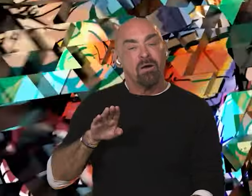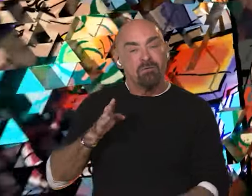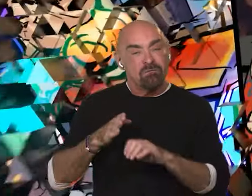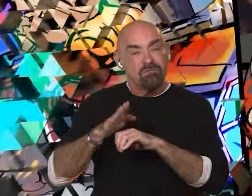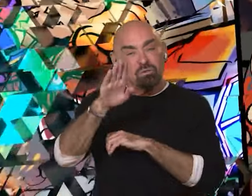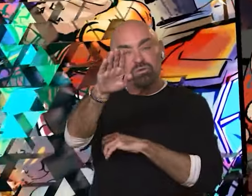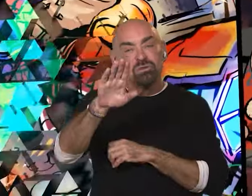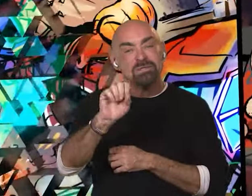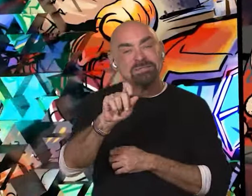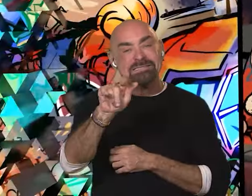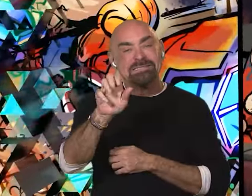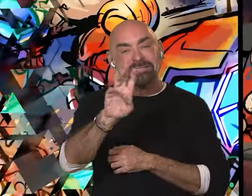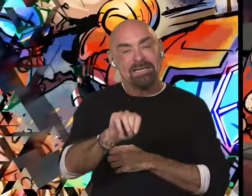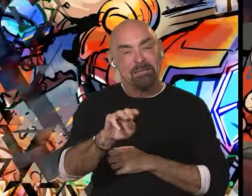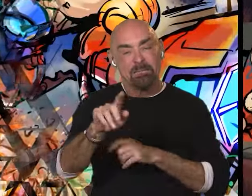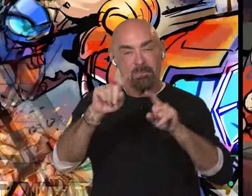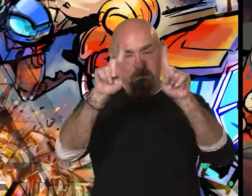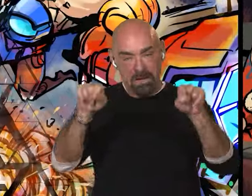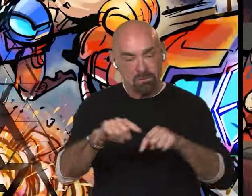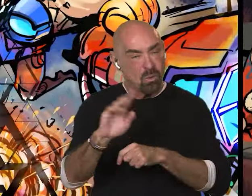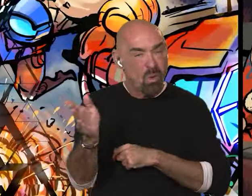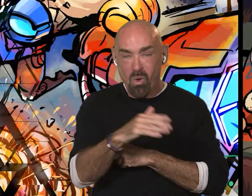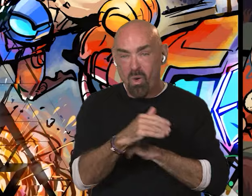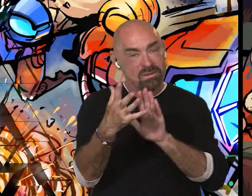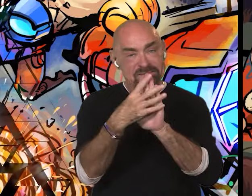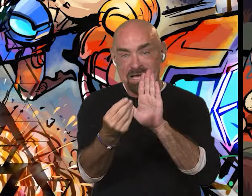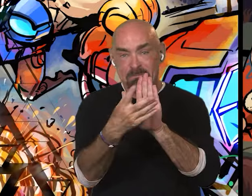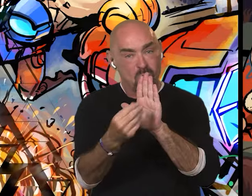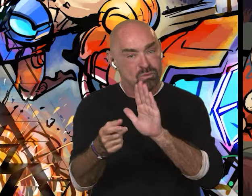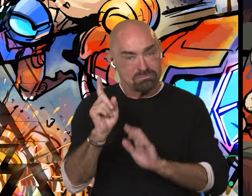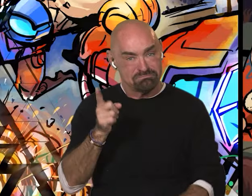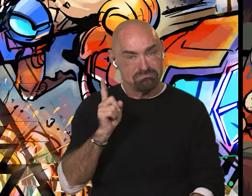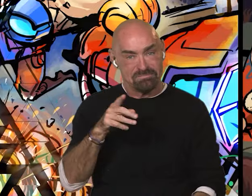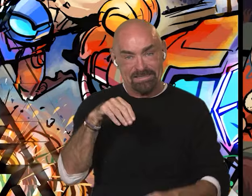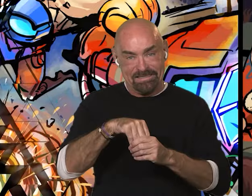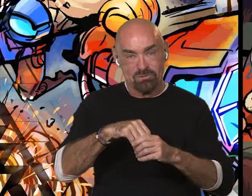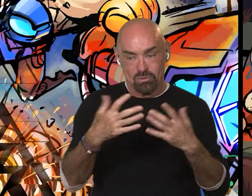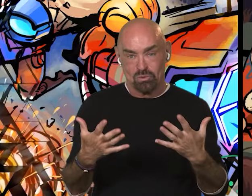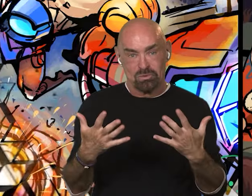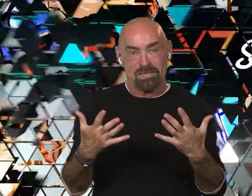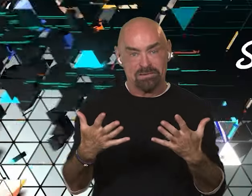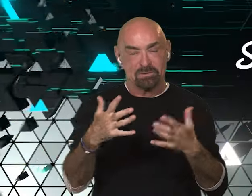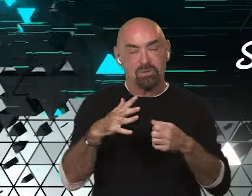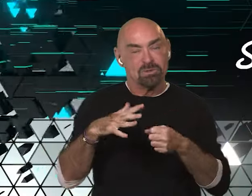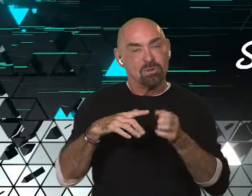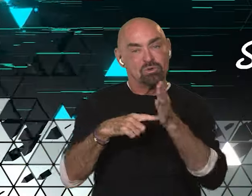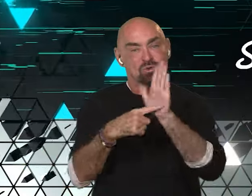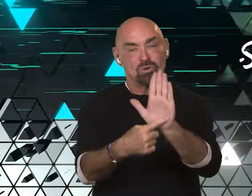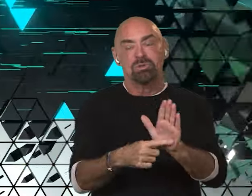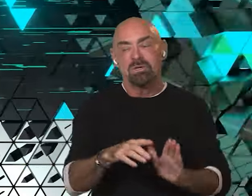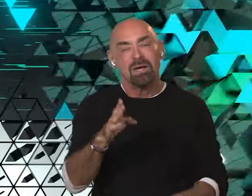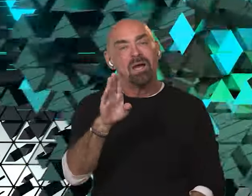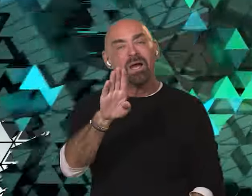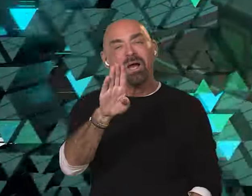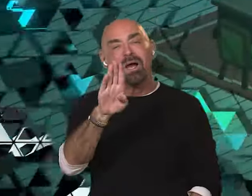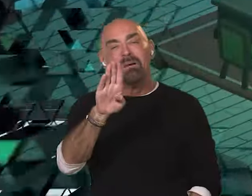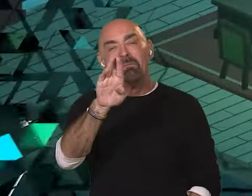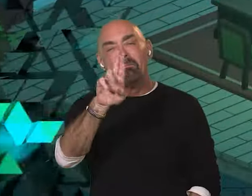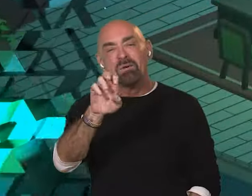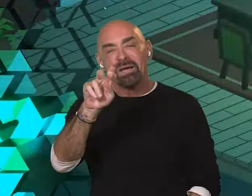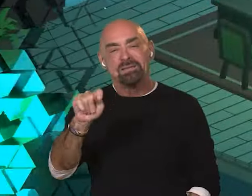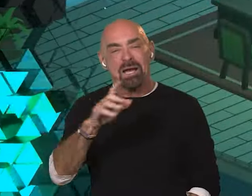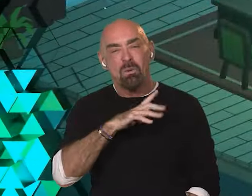Head to the Future Games Show Steam page to find all those demos and everything else featured in today's show. Britt, I've